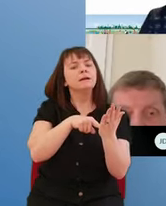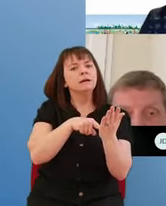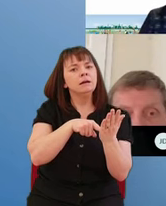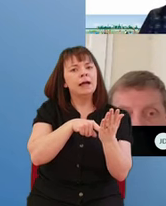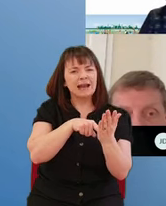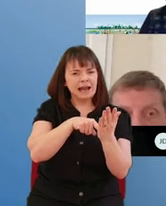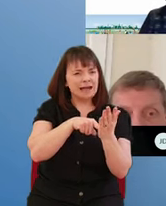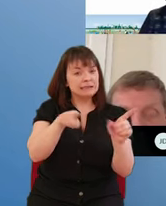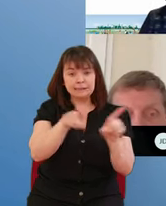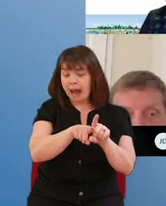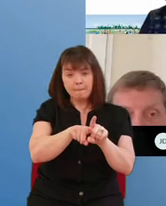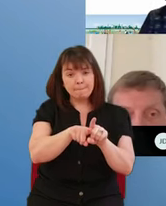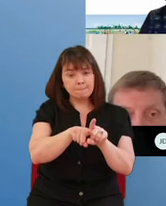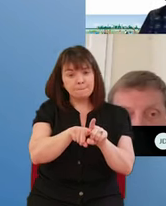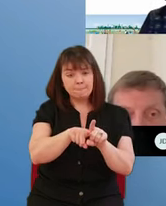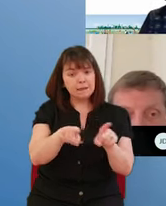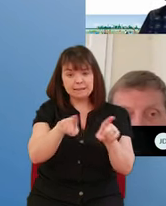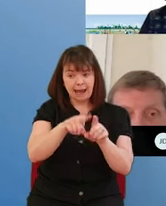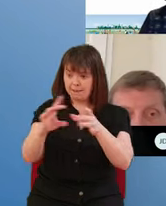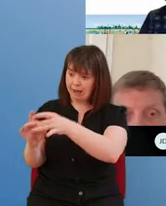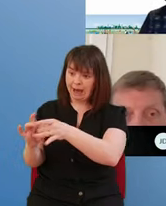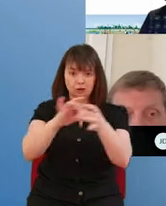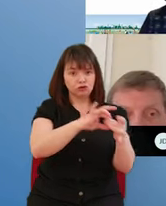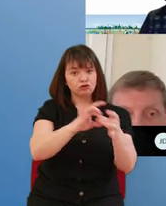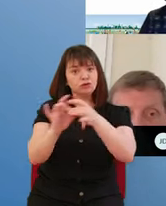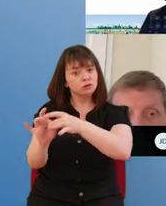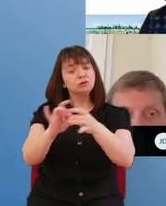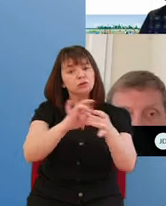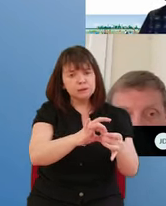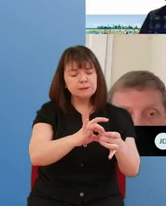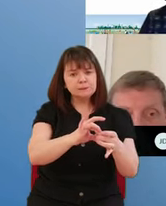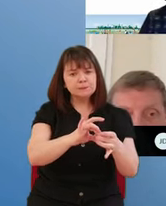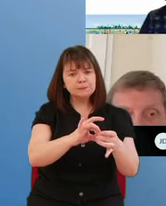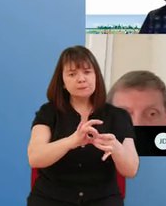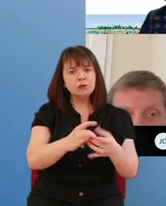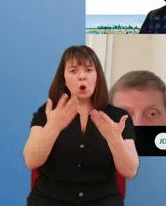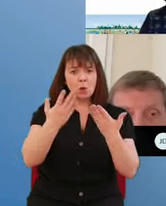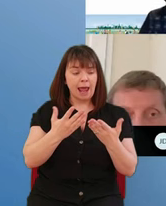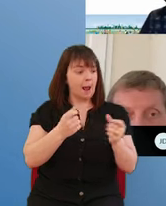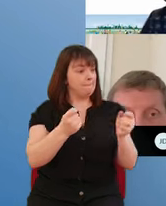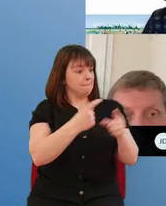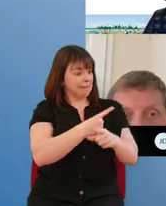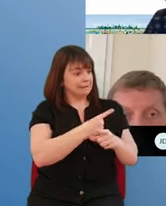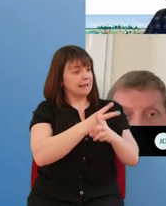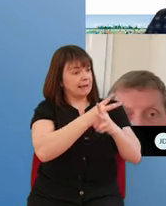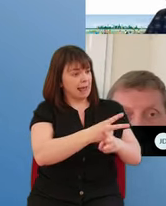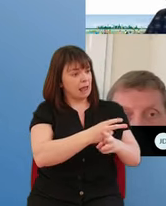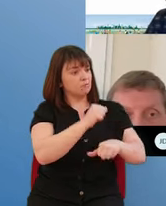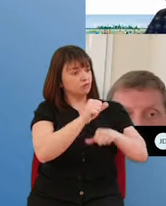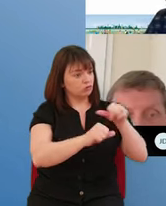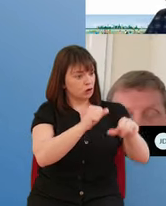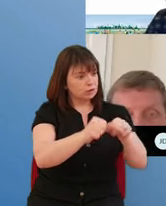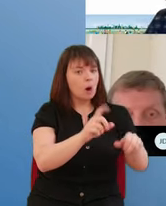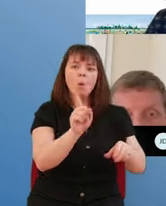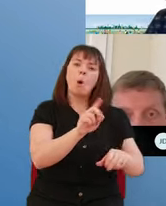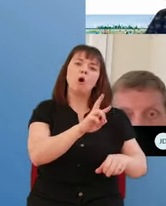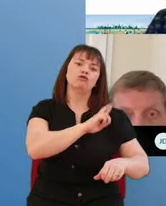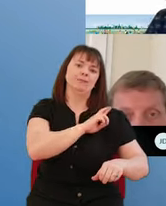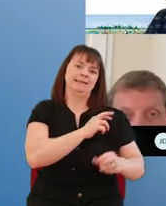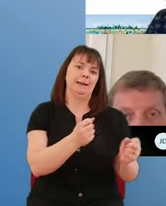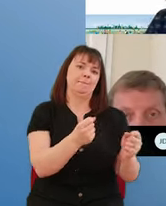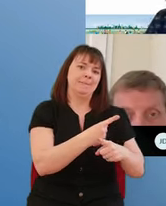clearly identified, but missing key care processes are associated with that increased mortality in people with diabetes. And